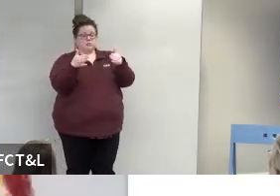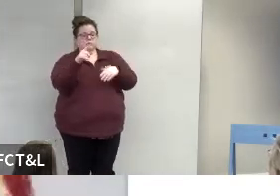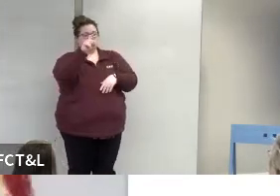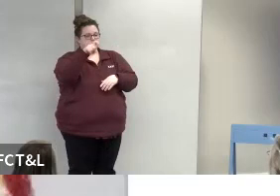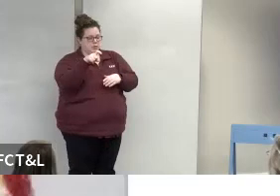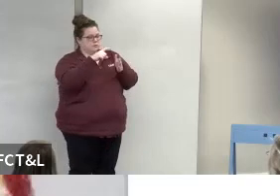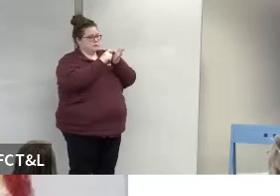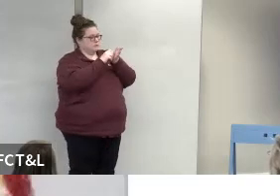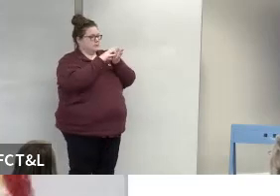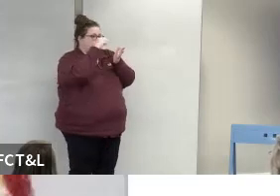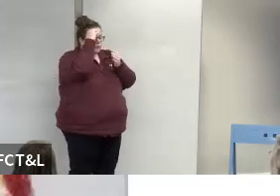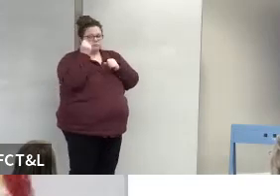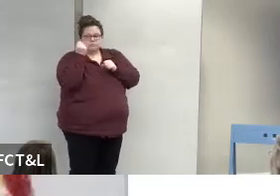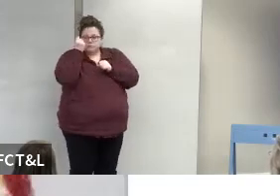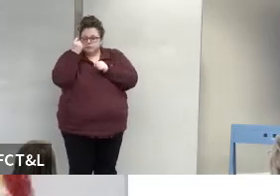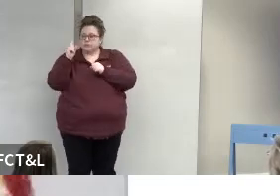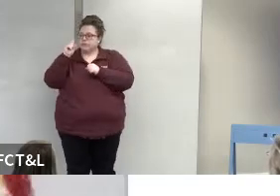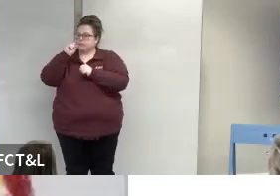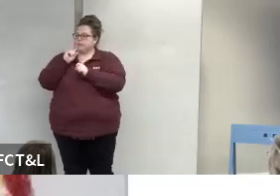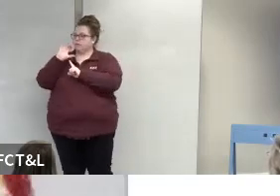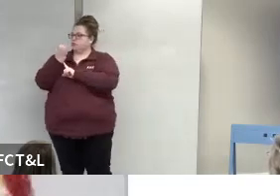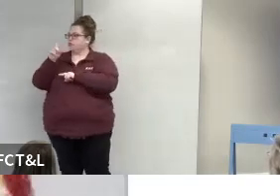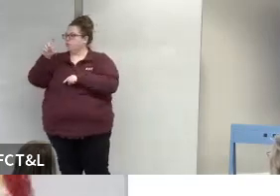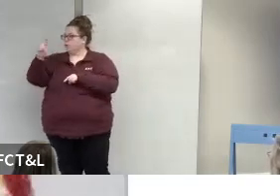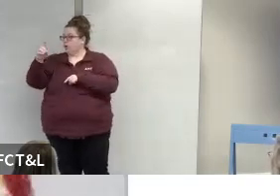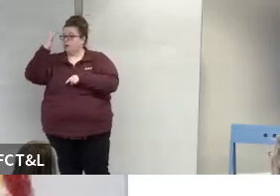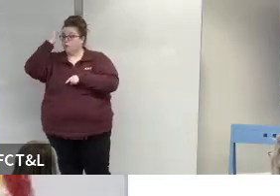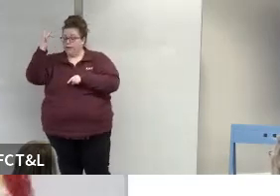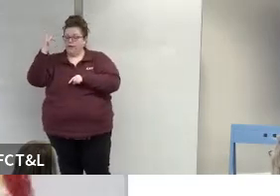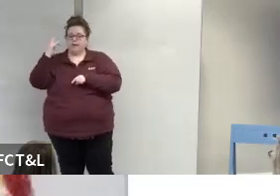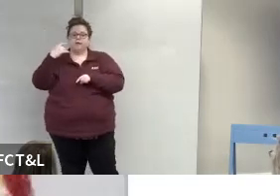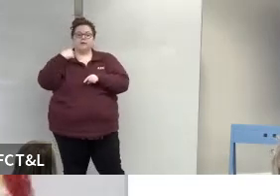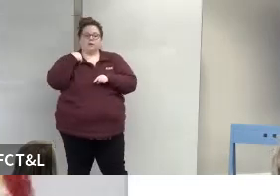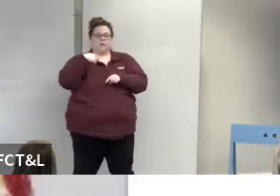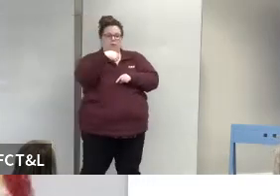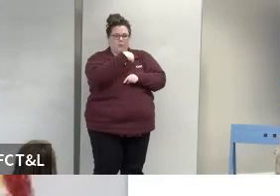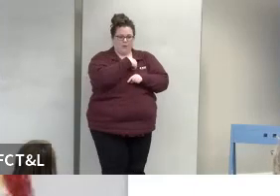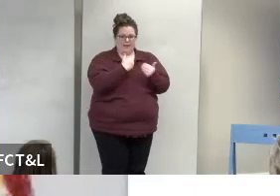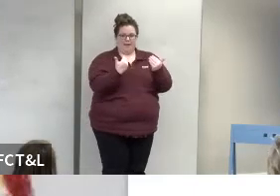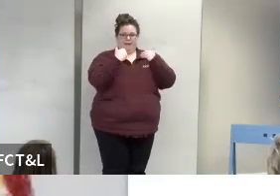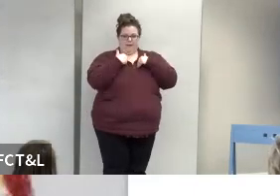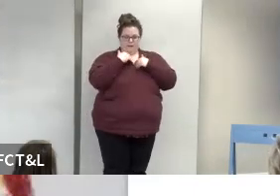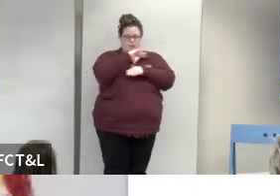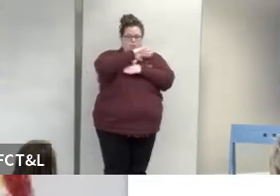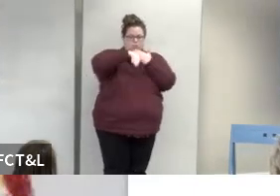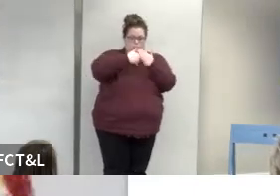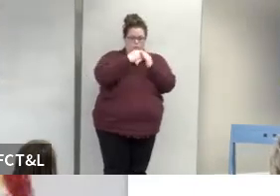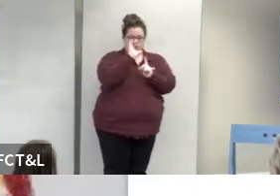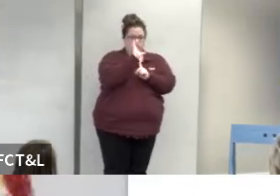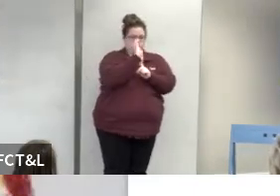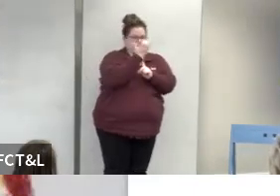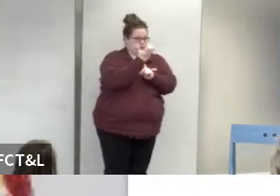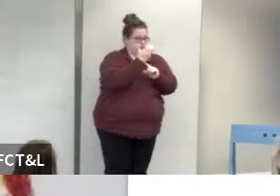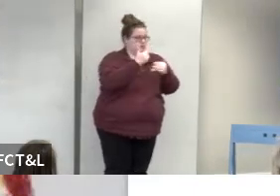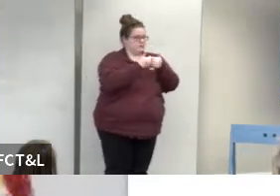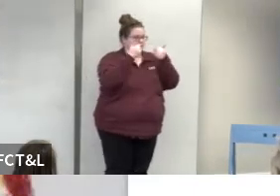So before I start a classroom in deaf culture or deaf studies